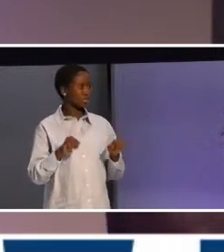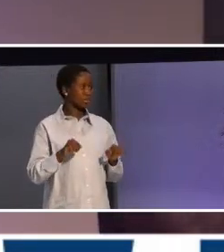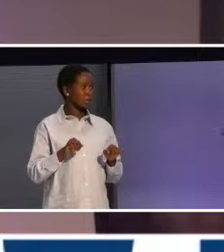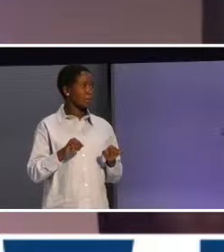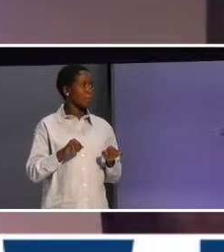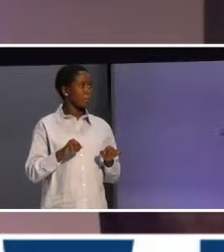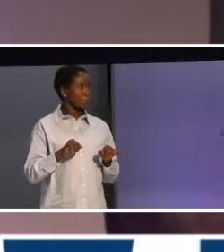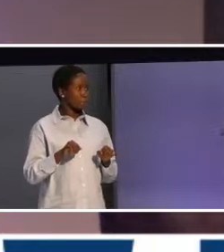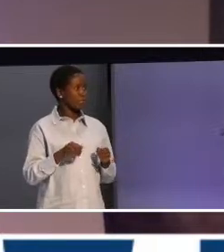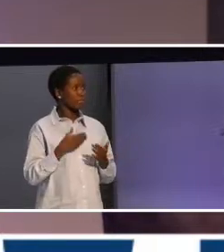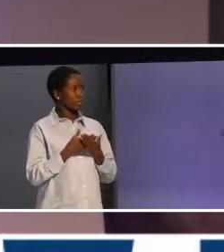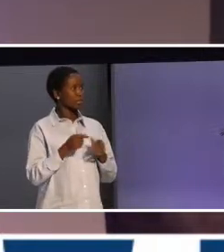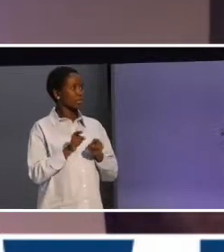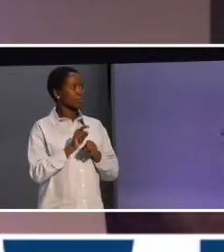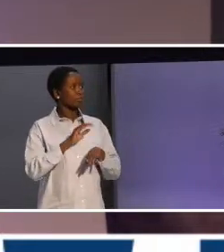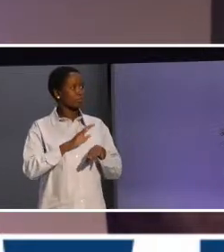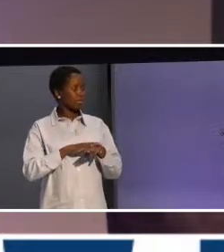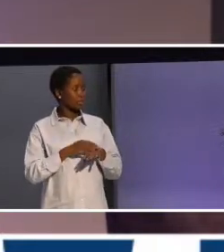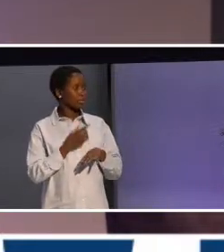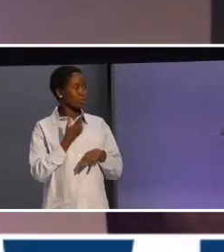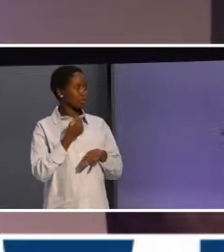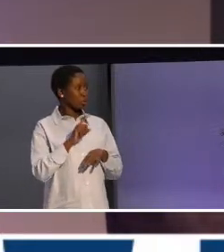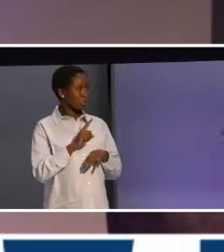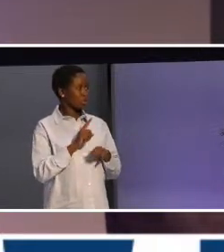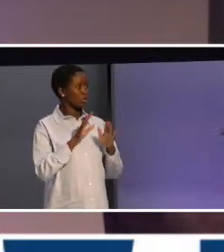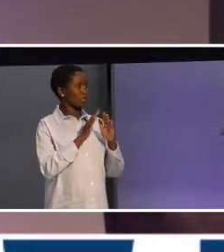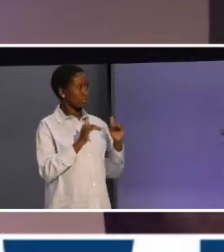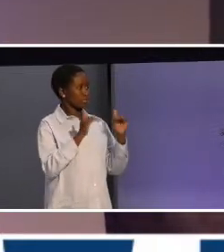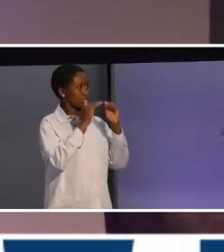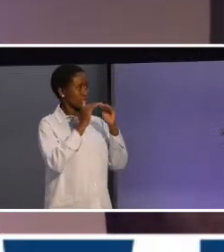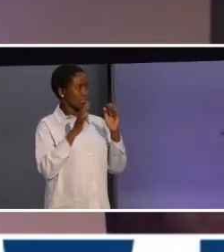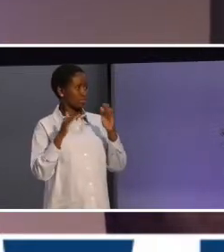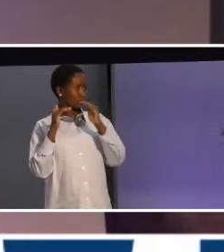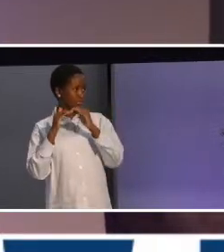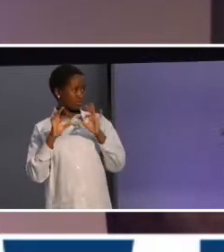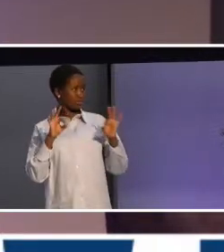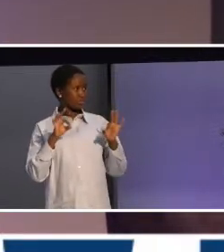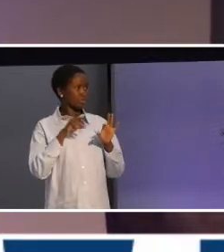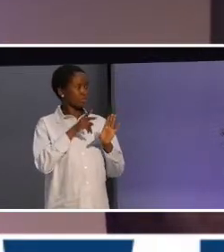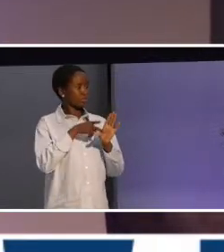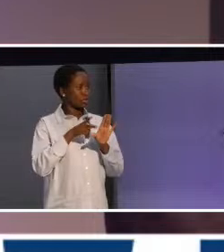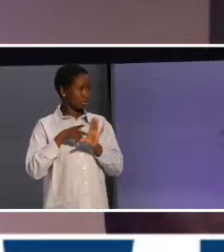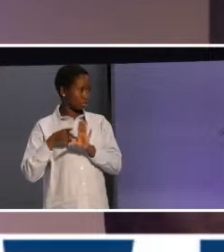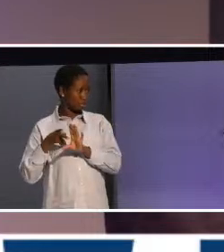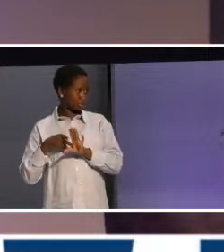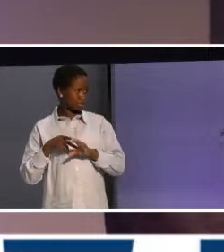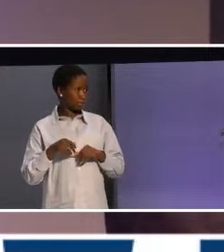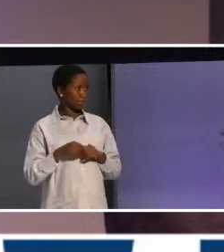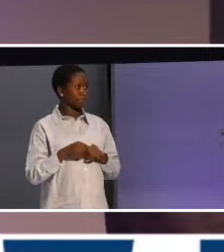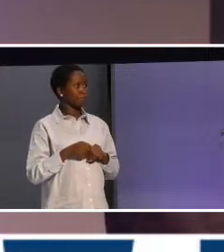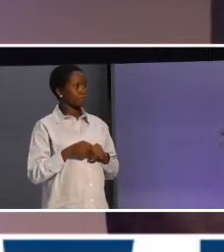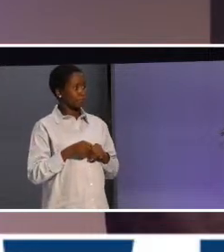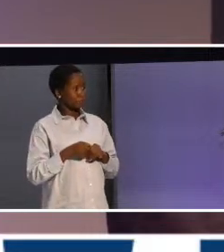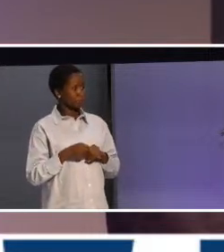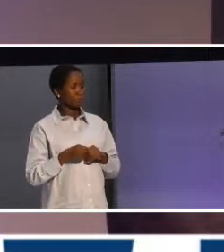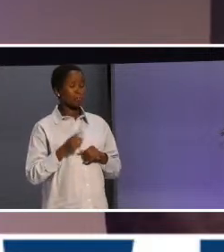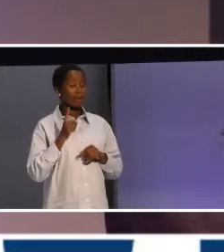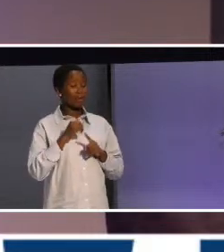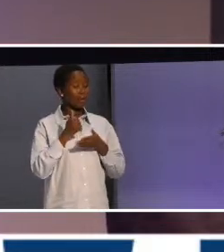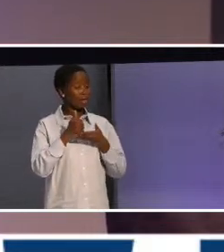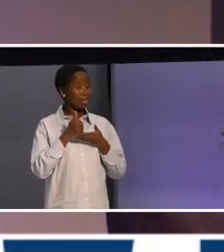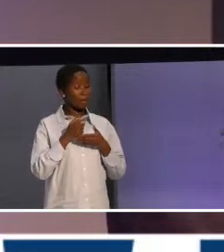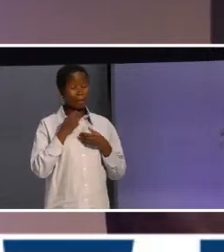the cause of democracy in the respective countries. Friends, electoral management designs